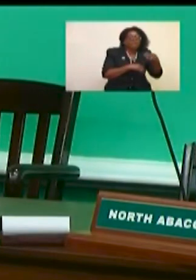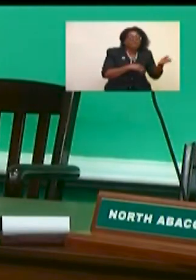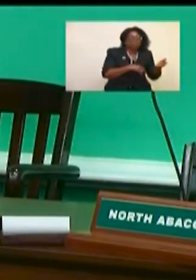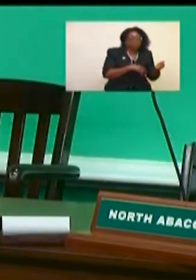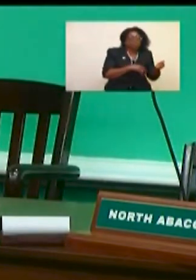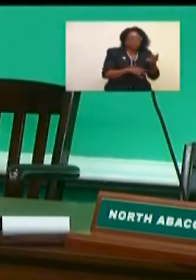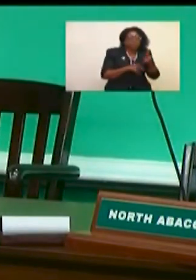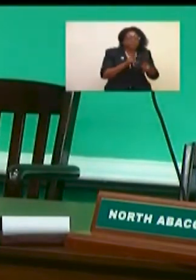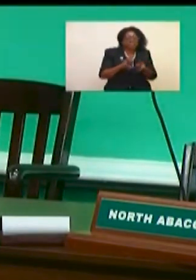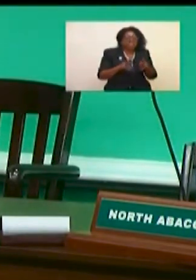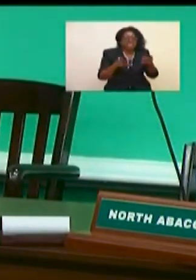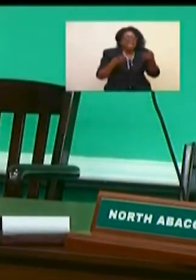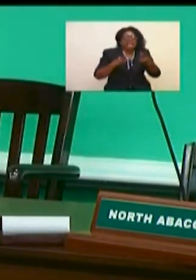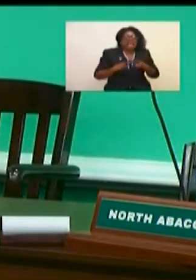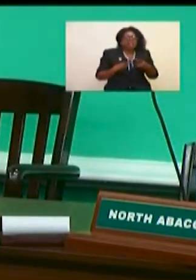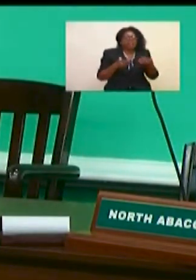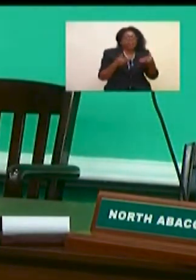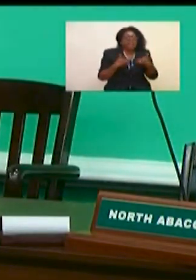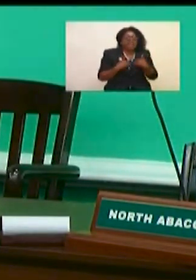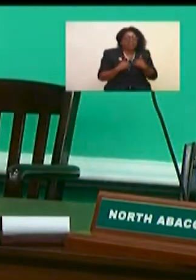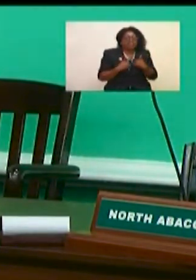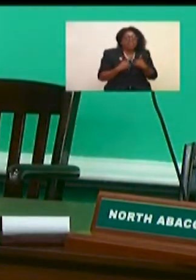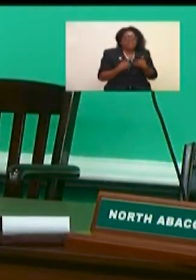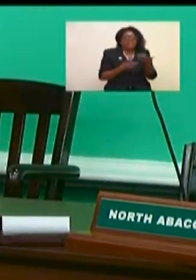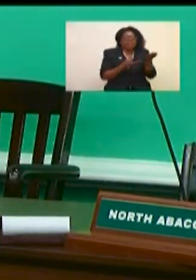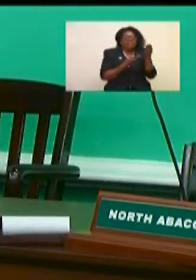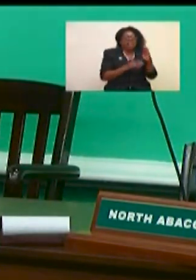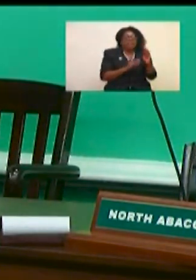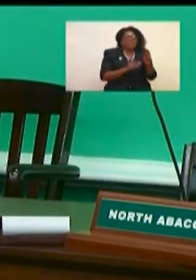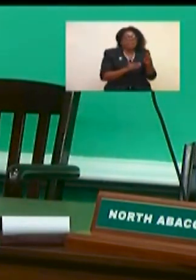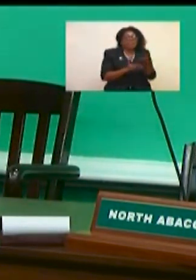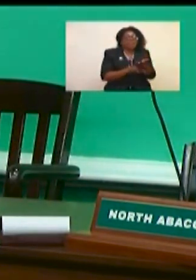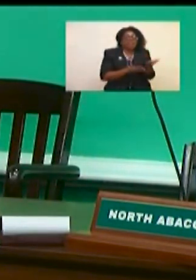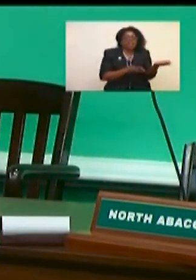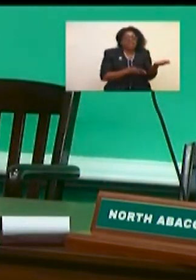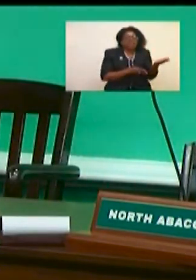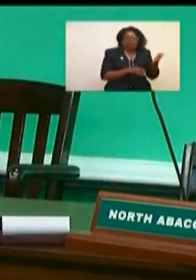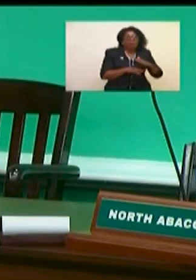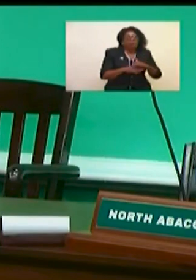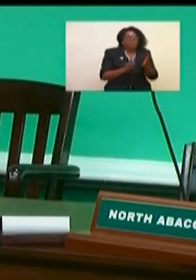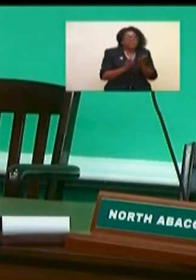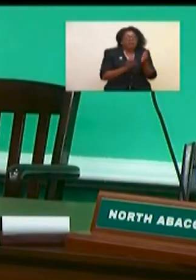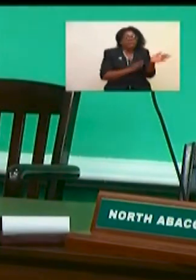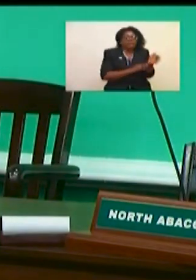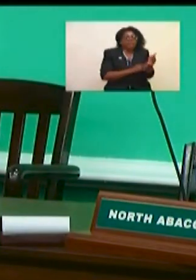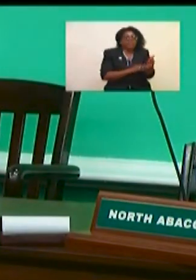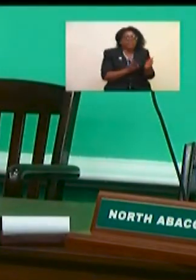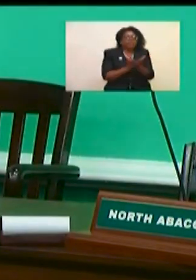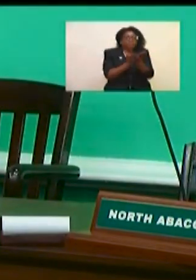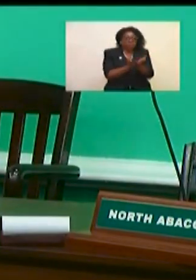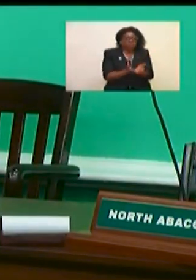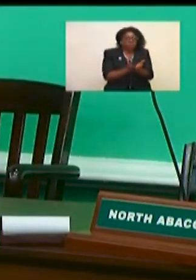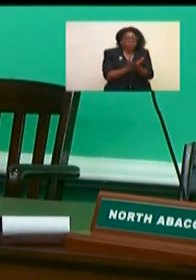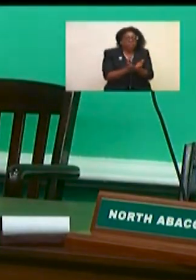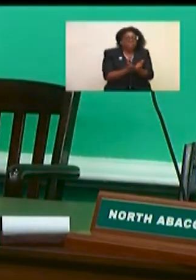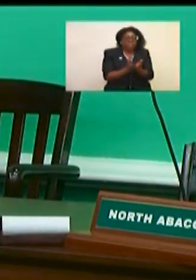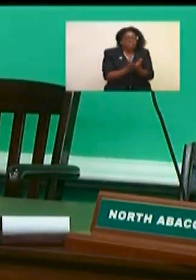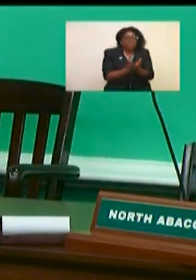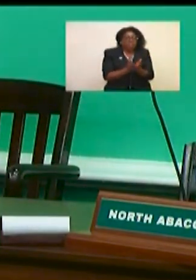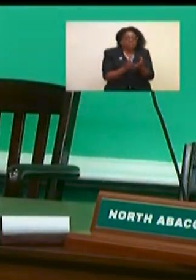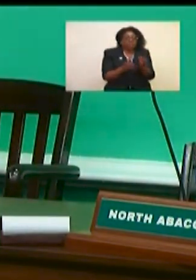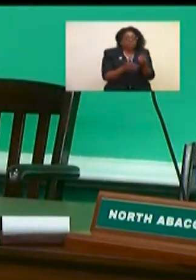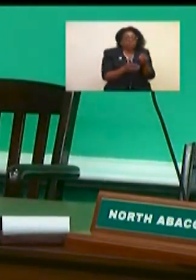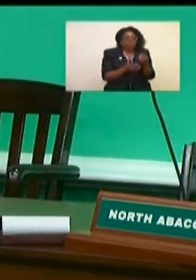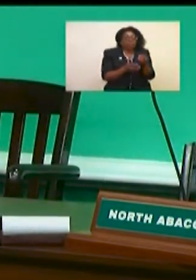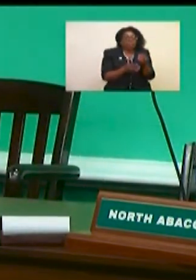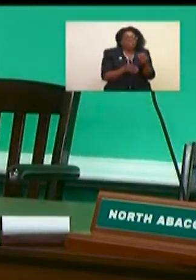guests had to have a Bahamian on board. It was not sufficient to rent a boat from them, et cetera. So, Madam